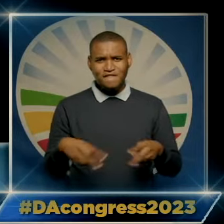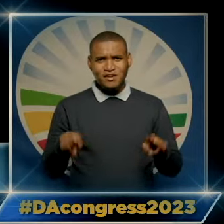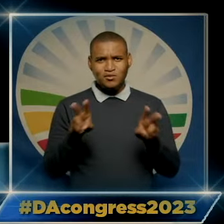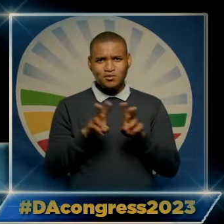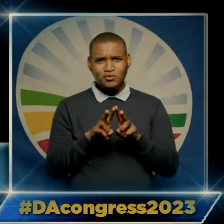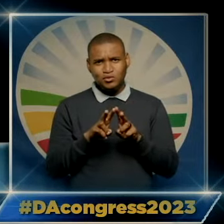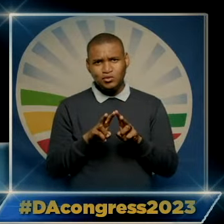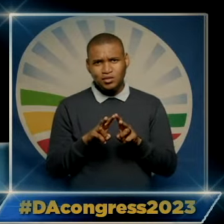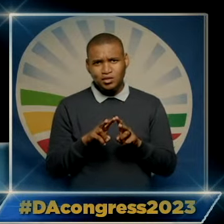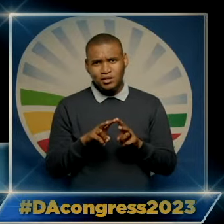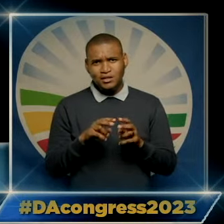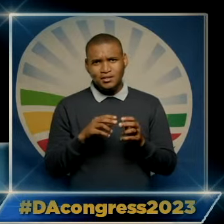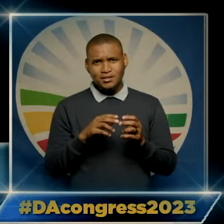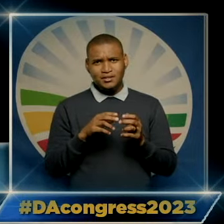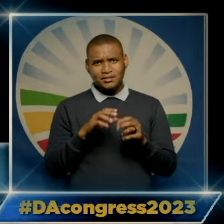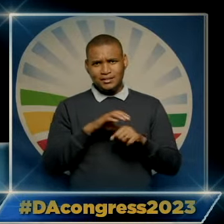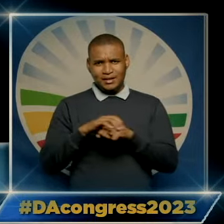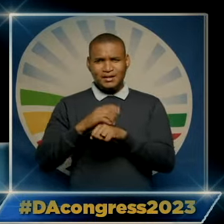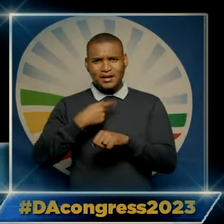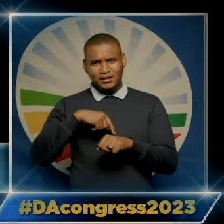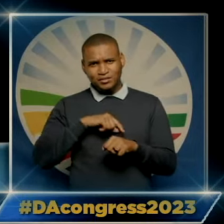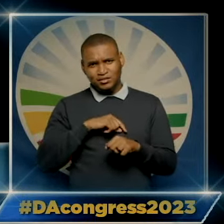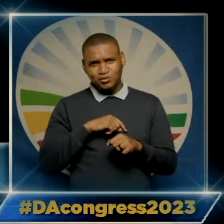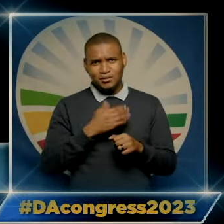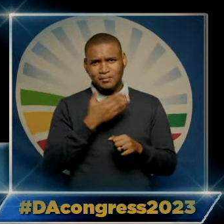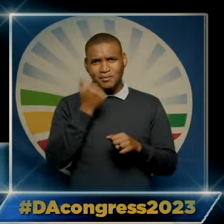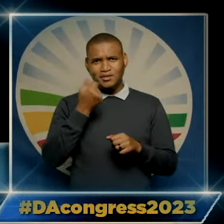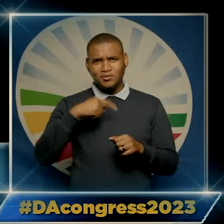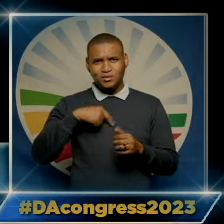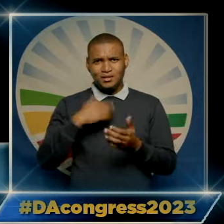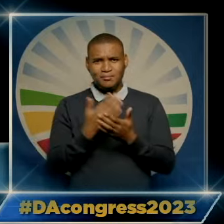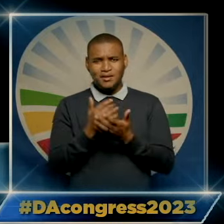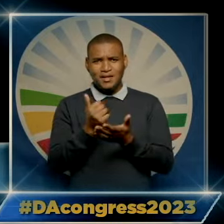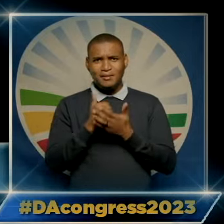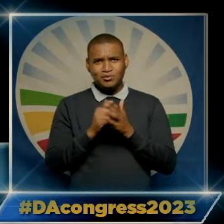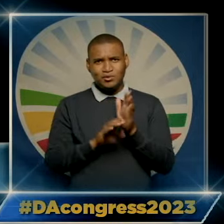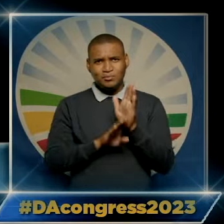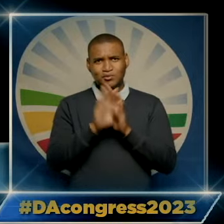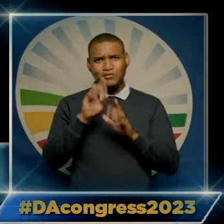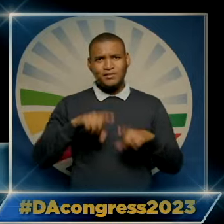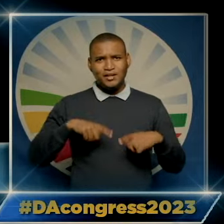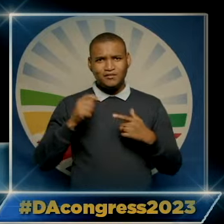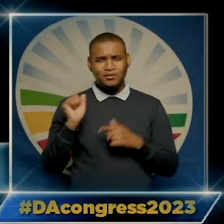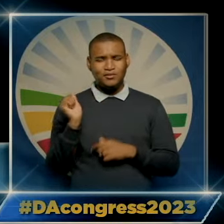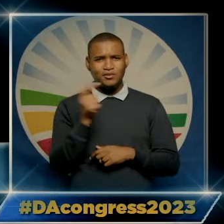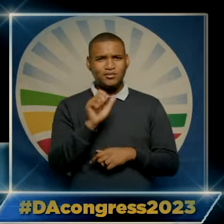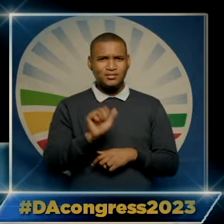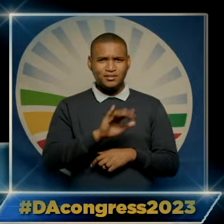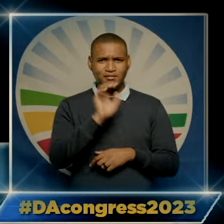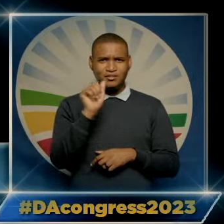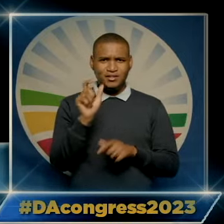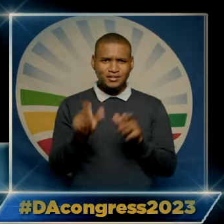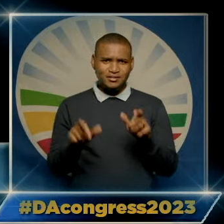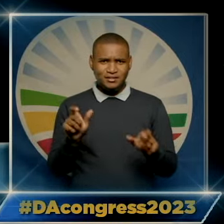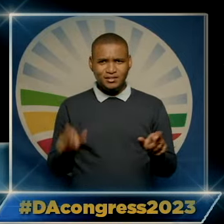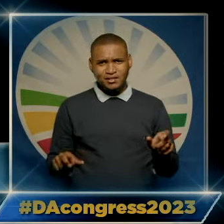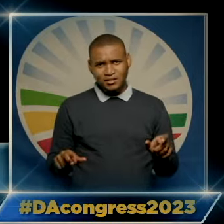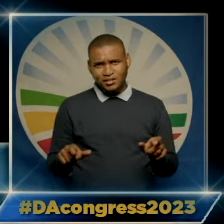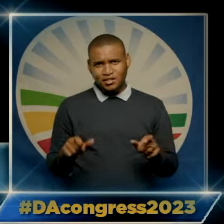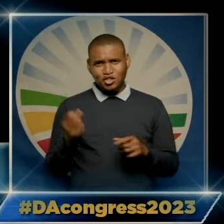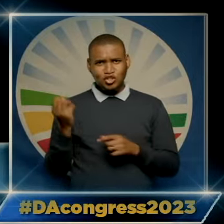direct us to be the best we can be and help improve the lives of all South Africans. A